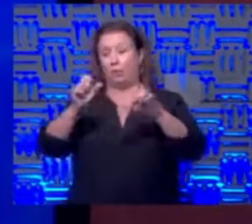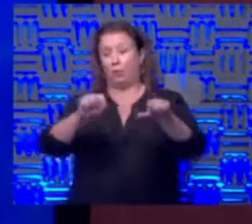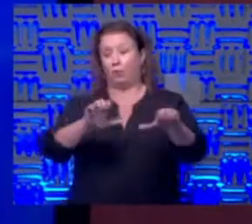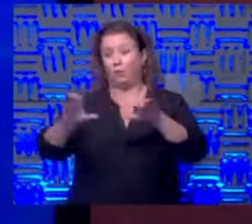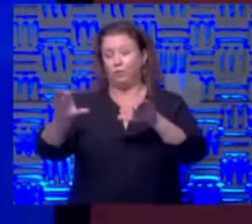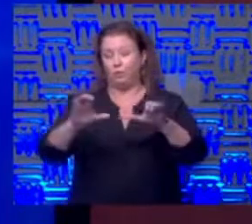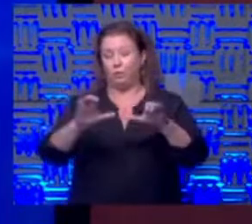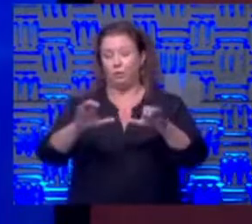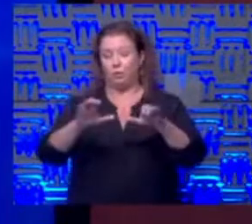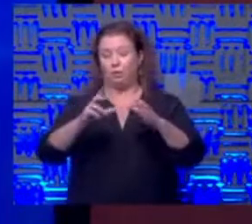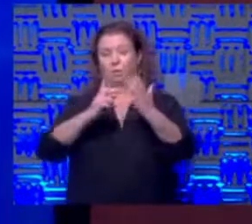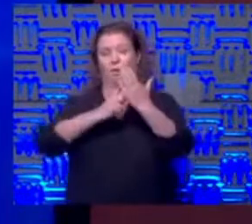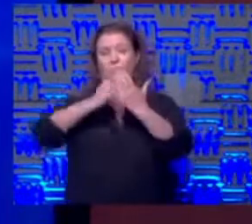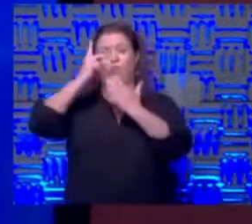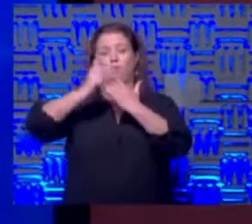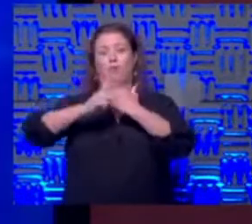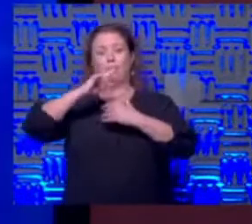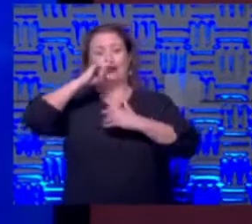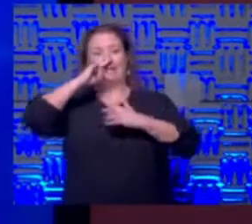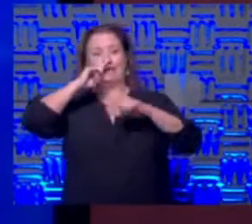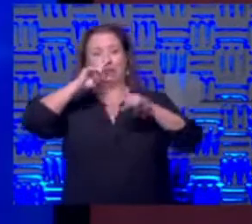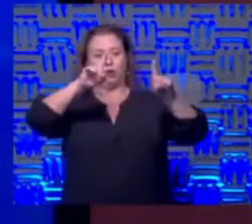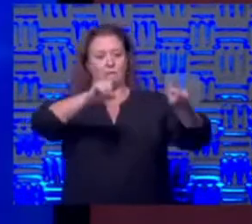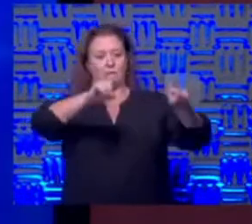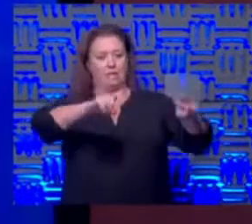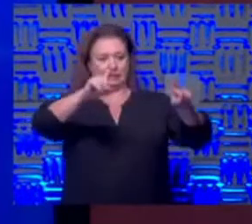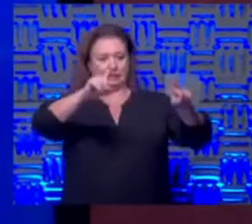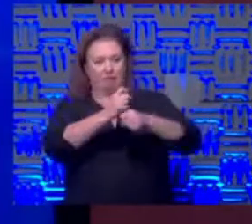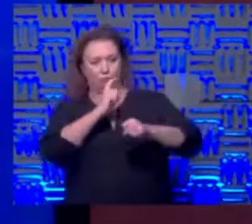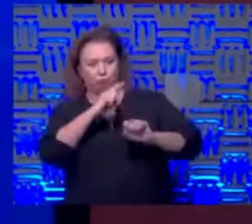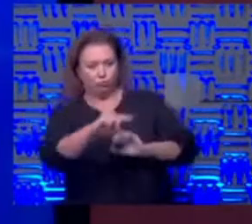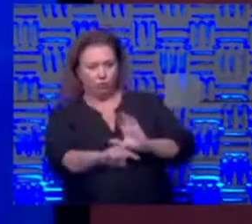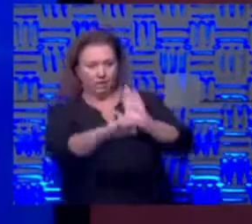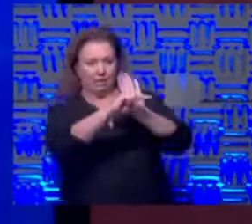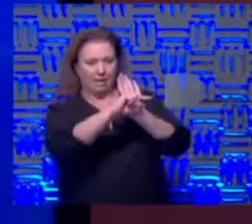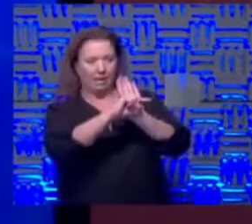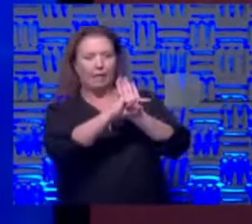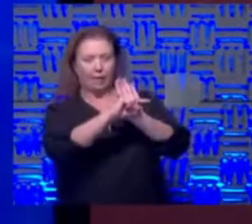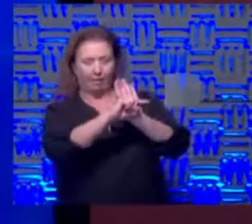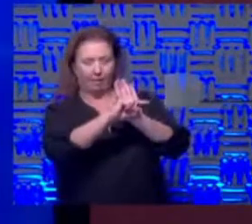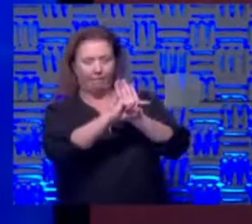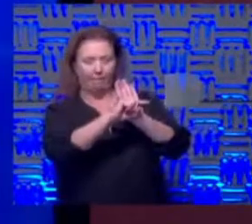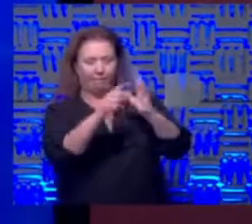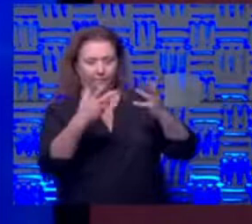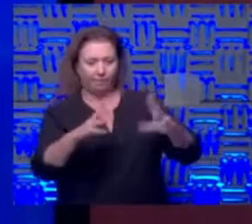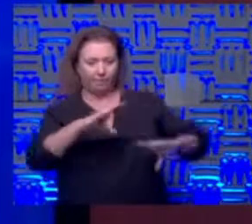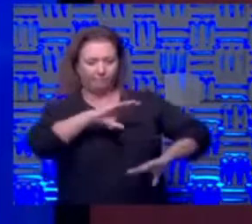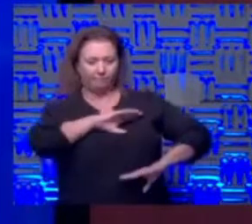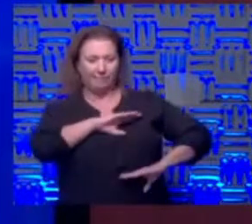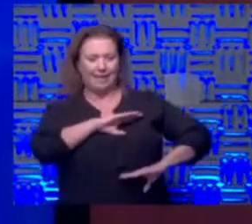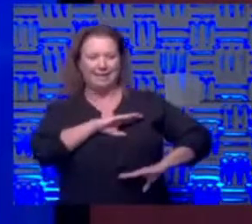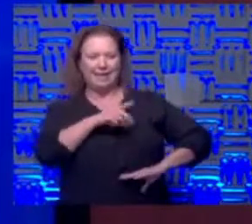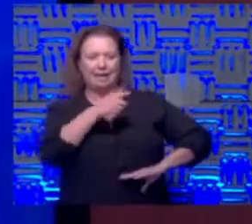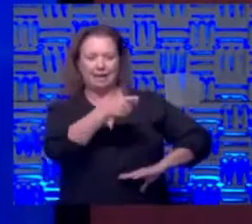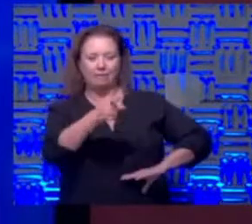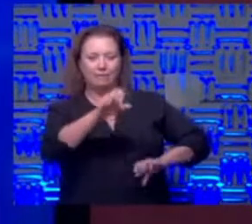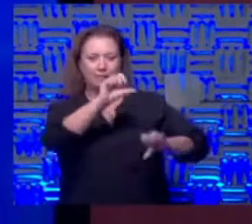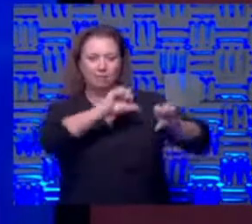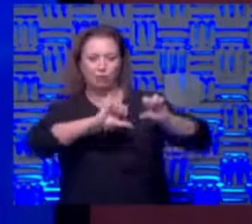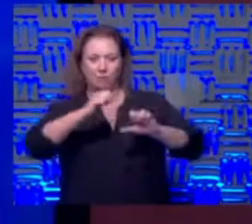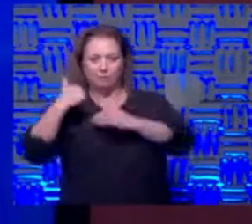is have some program in which the kids are tested, you make sure they're negative, and that the kids have to be socially